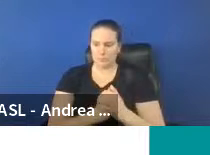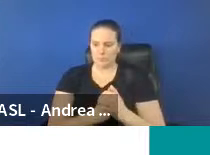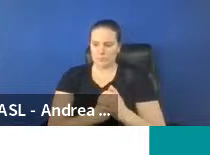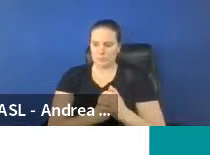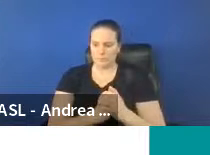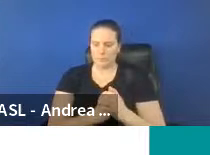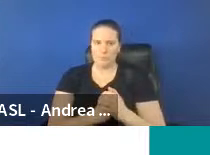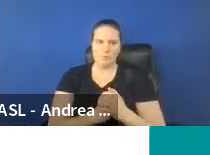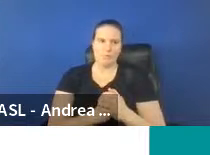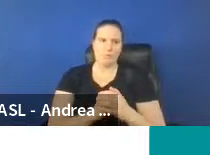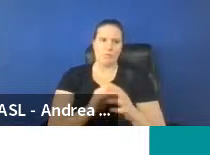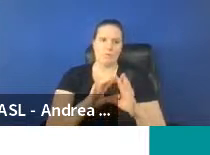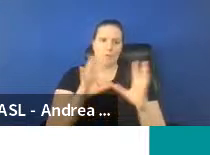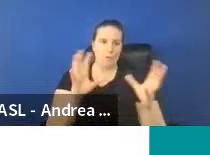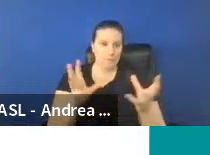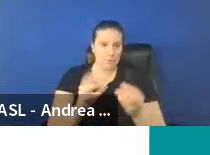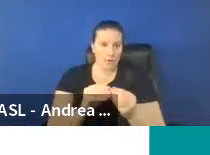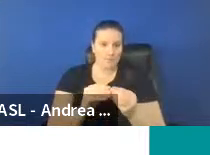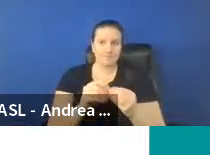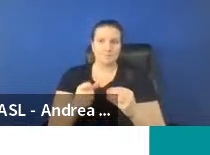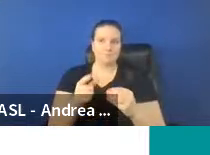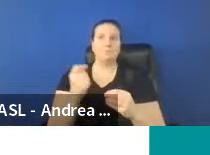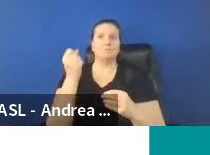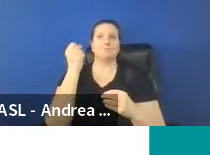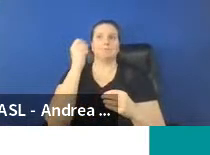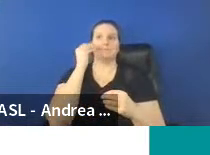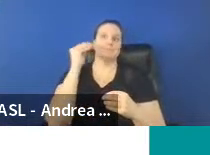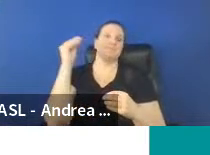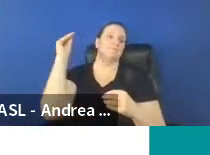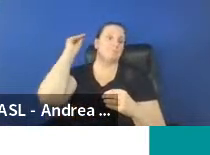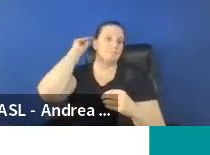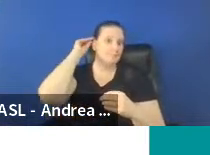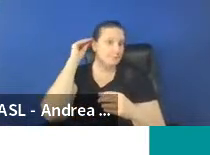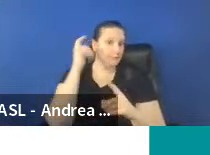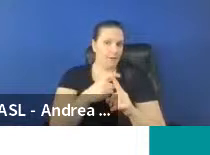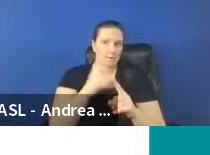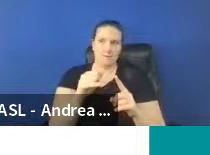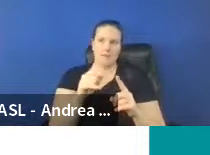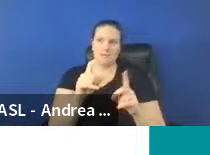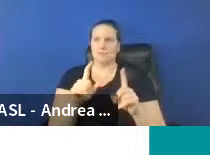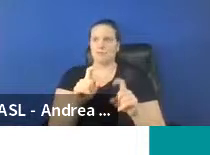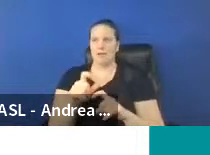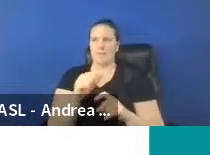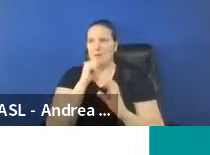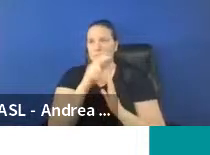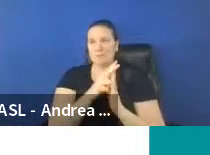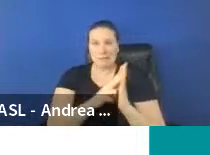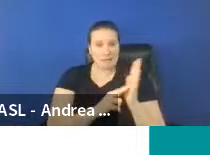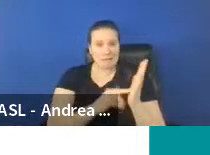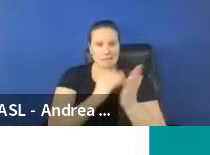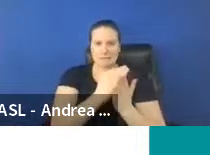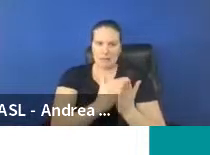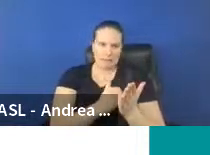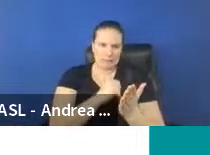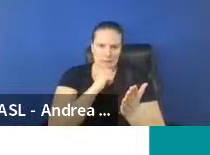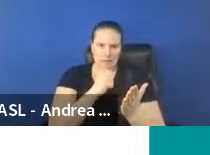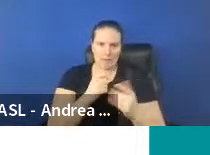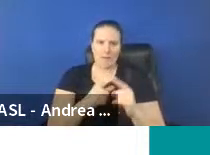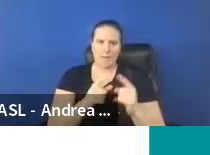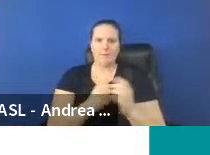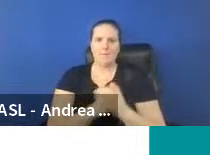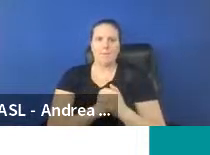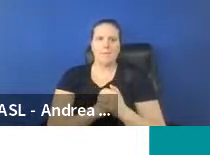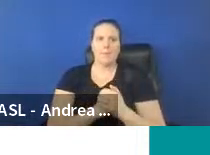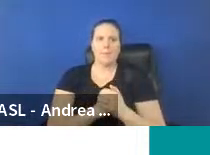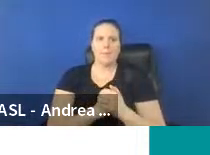Overall takeaways from the survey. I'm not going to read through the slides, but I did want